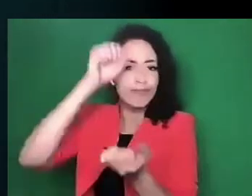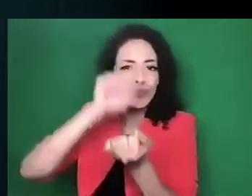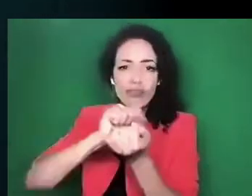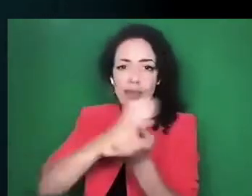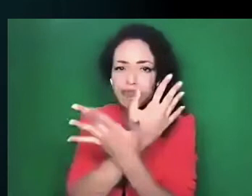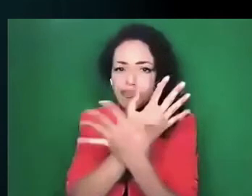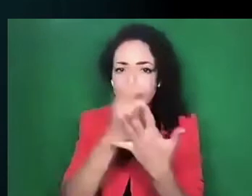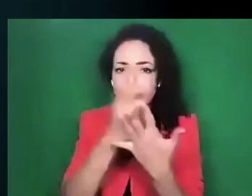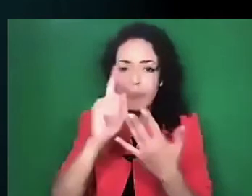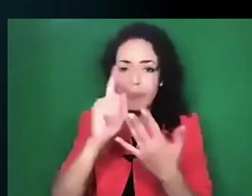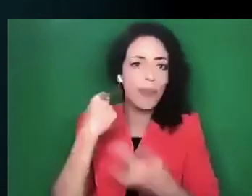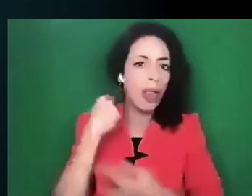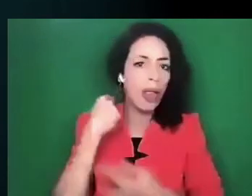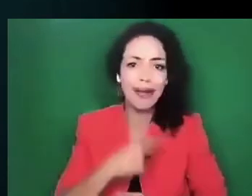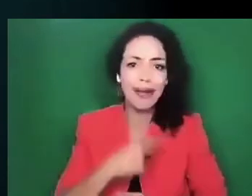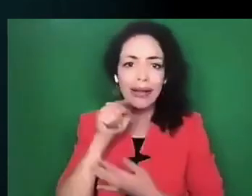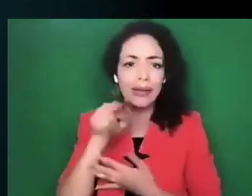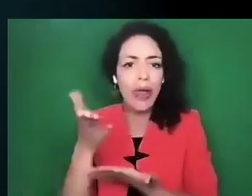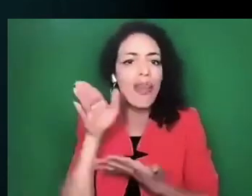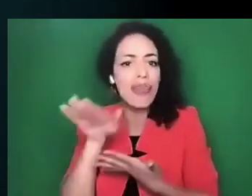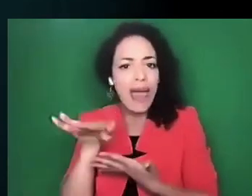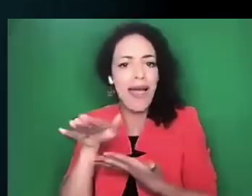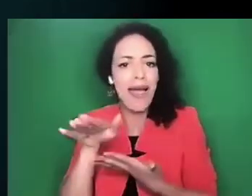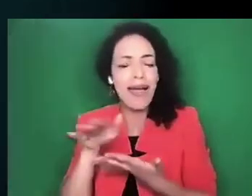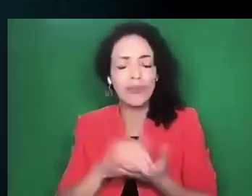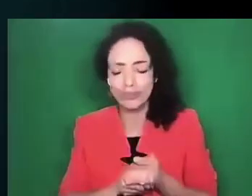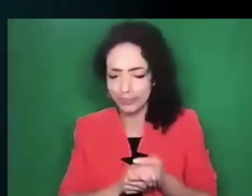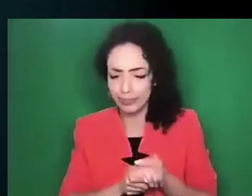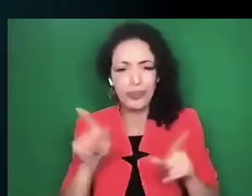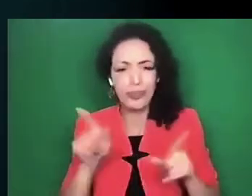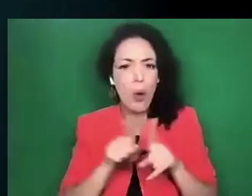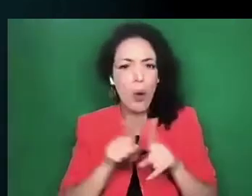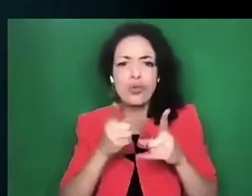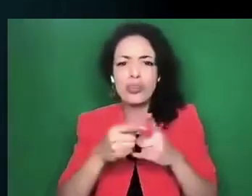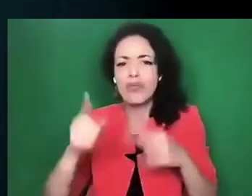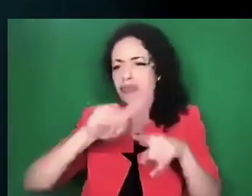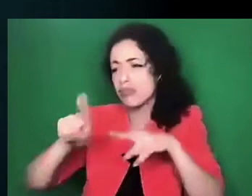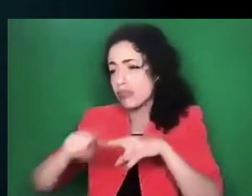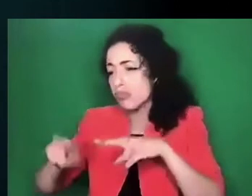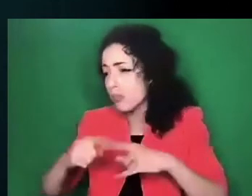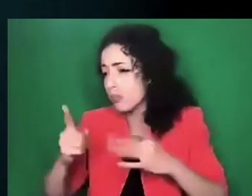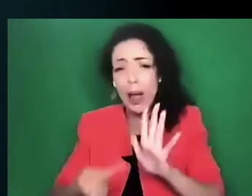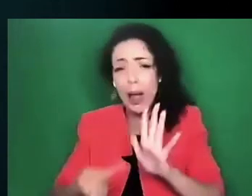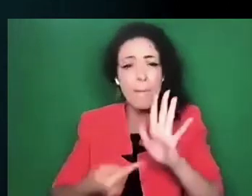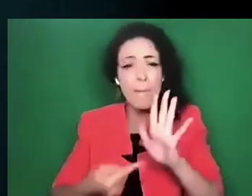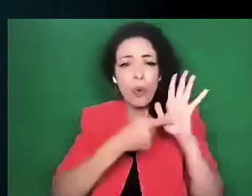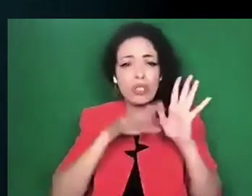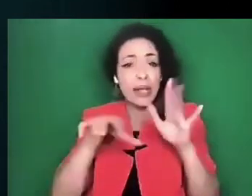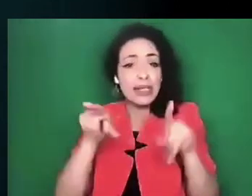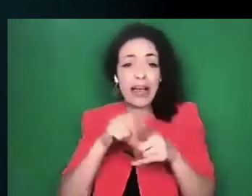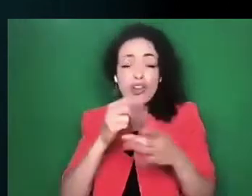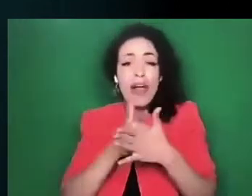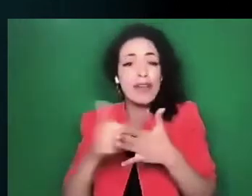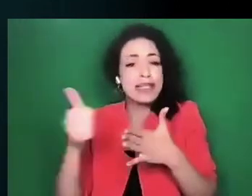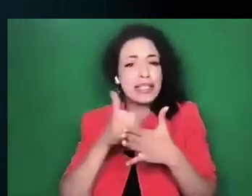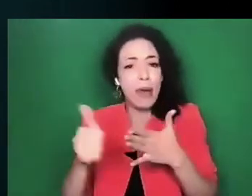complex, and of course, the typical brick architecture of Punjab that resonates with the constant cycle